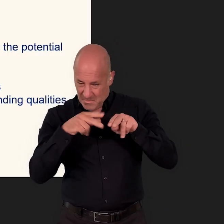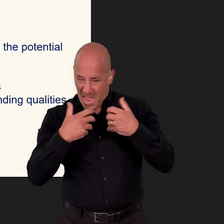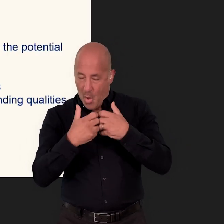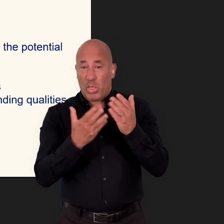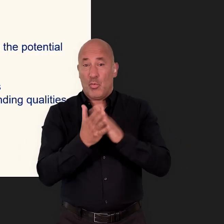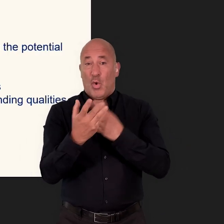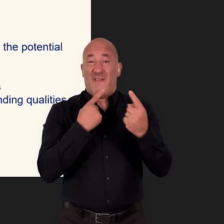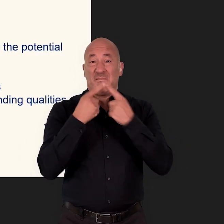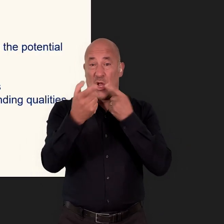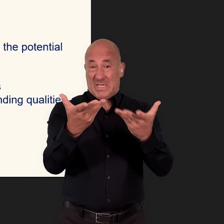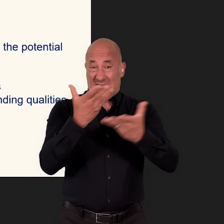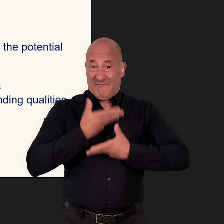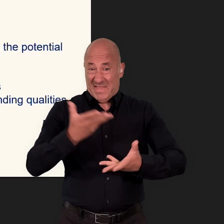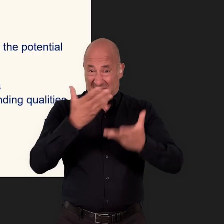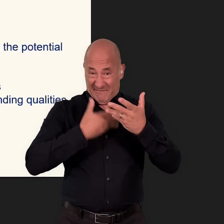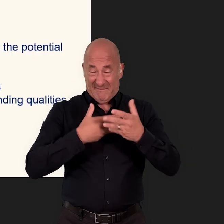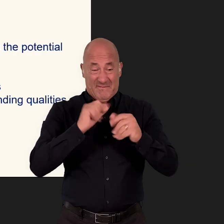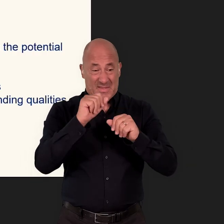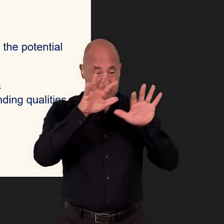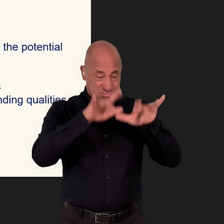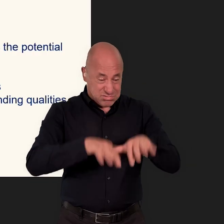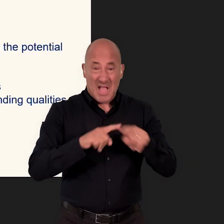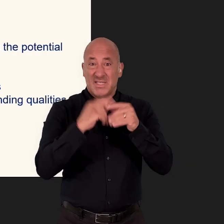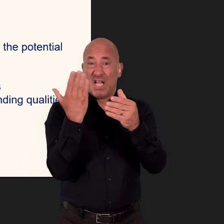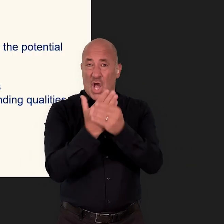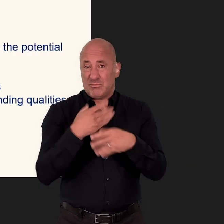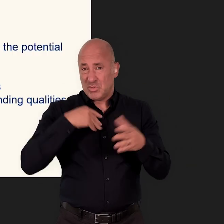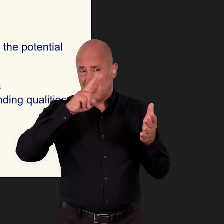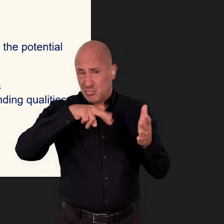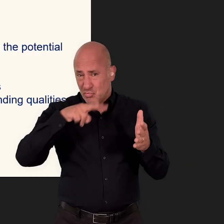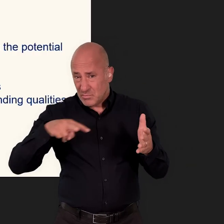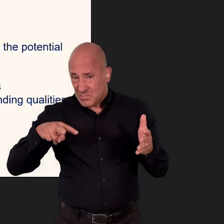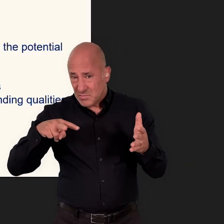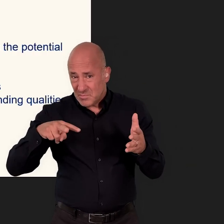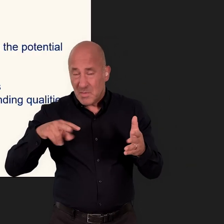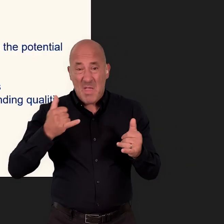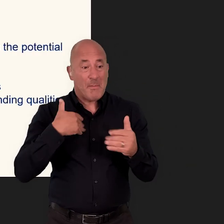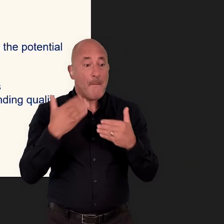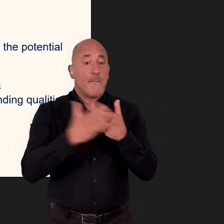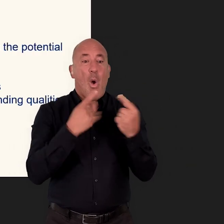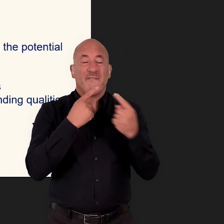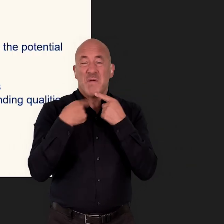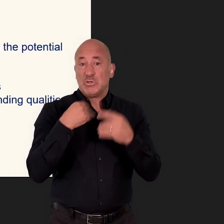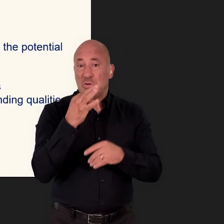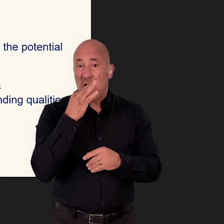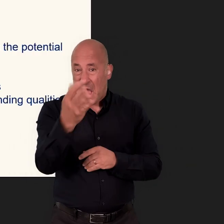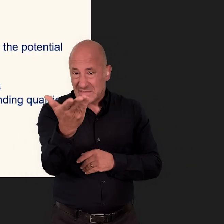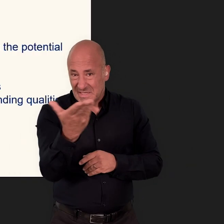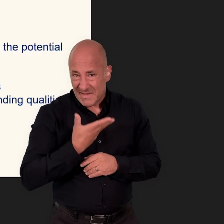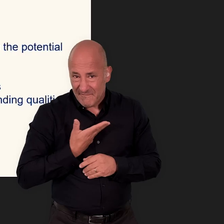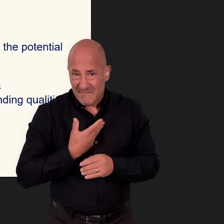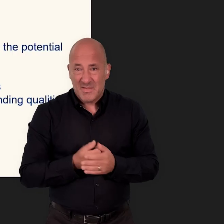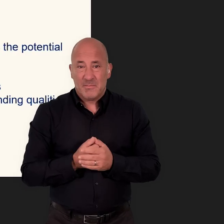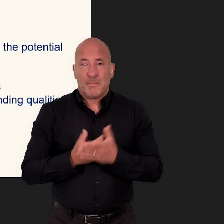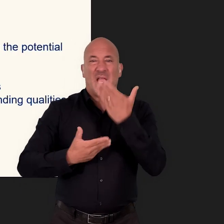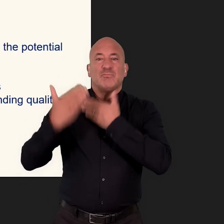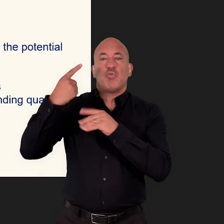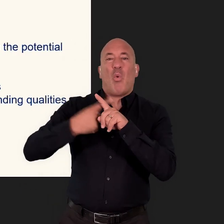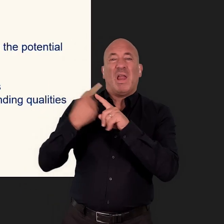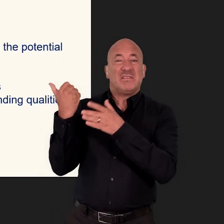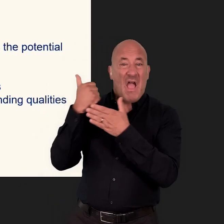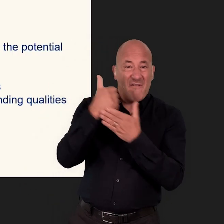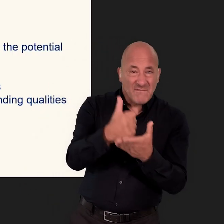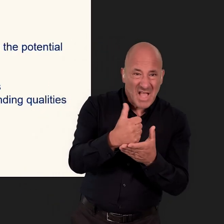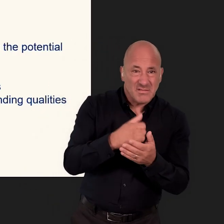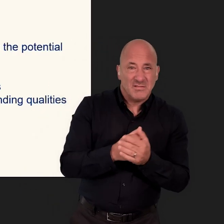our assessment based on the information you provide in your application and attachments. Any further information that we